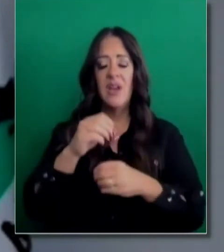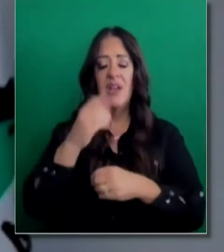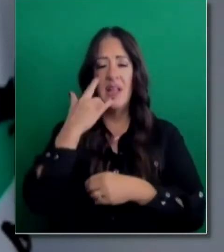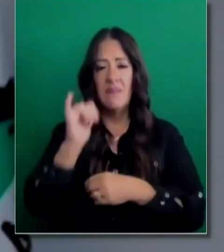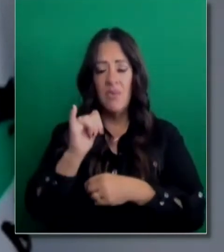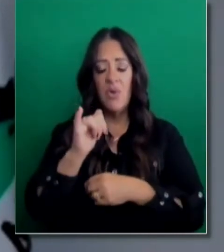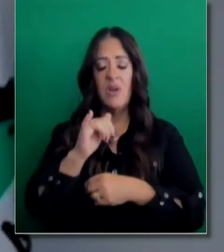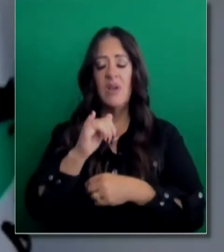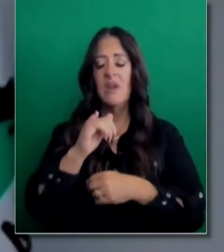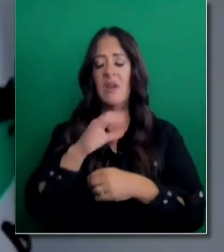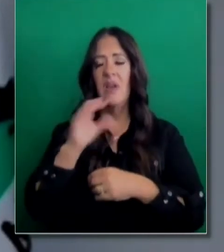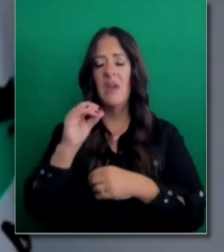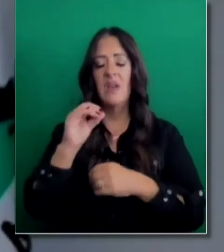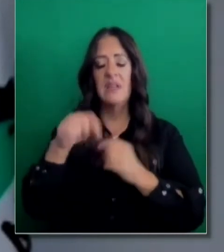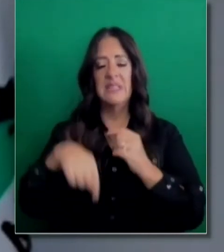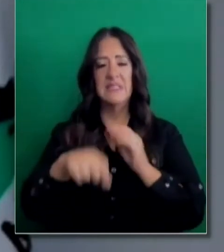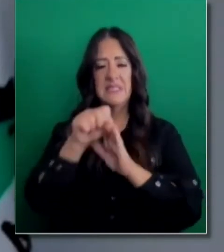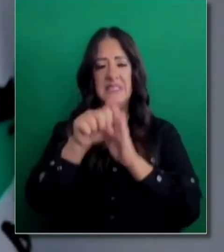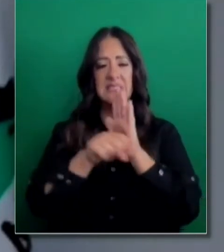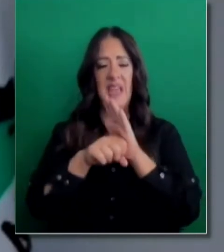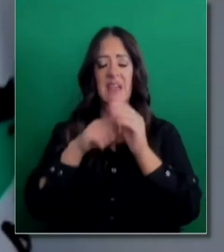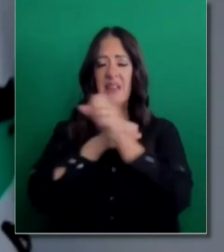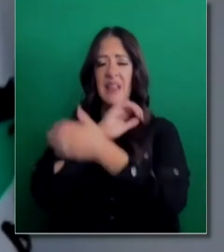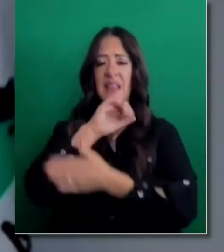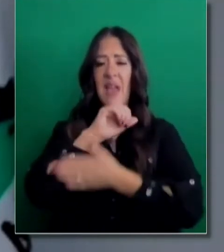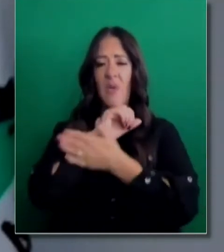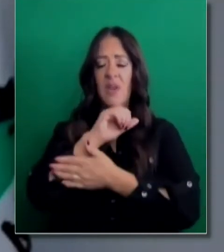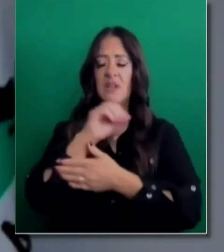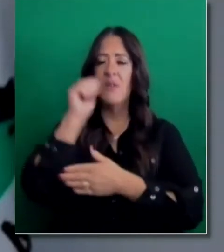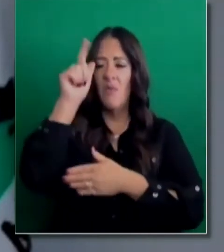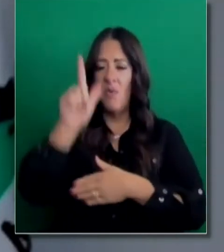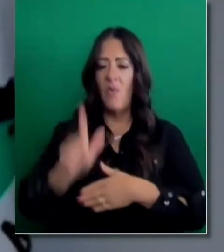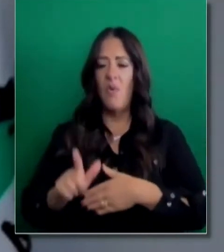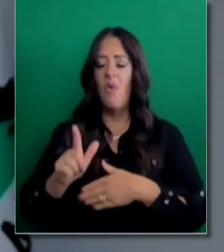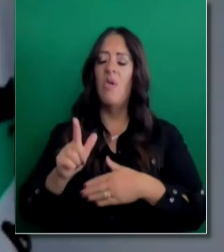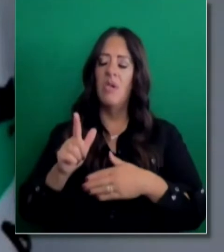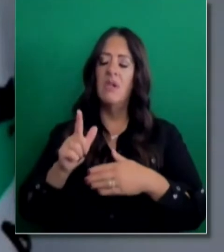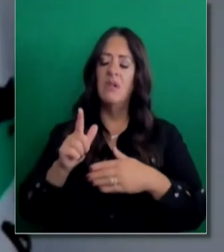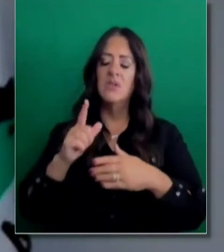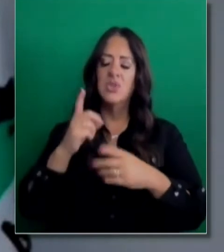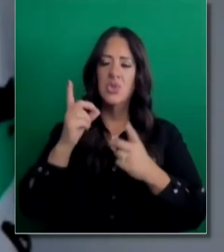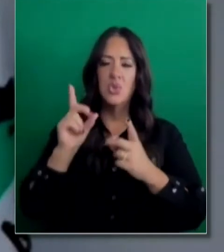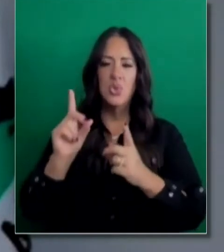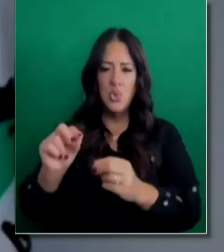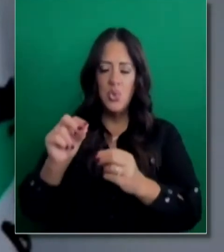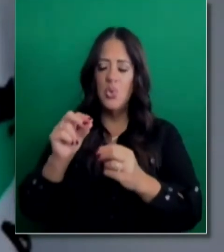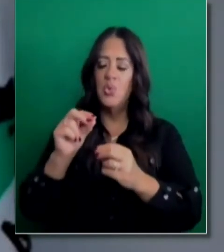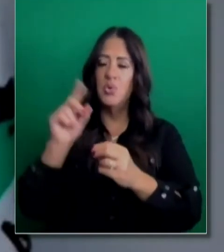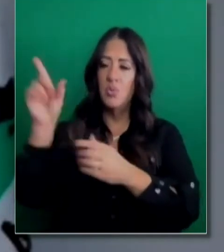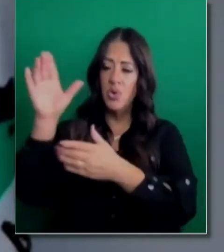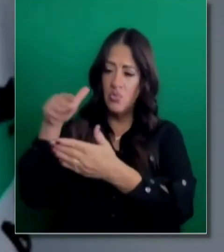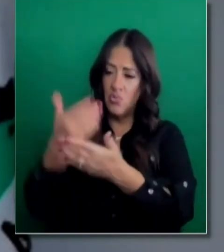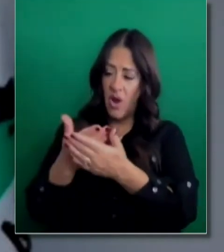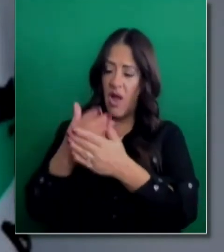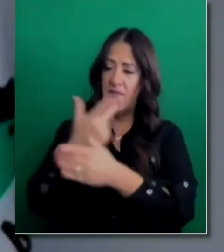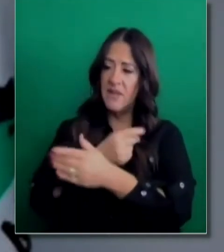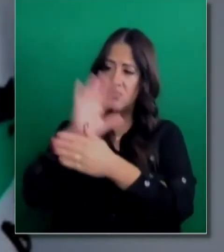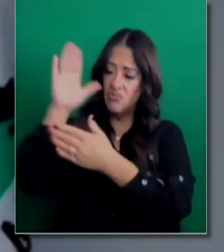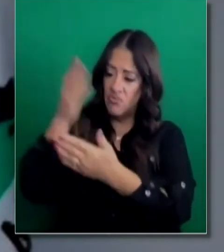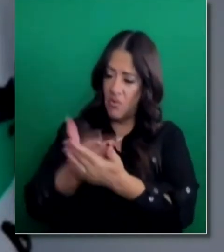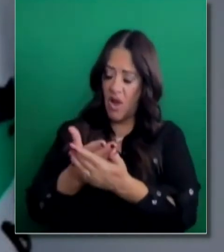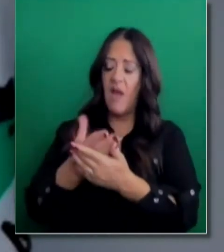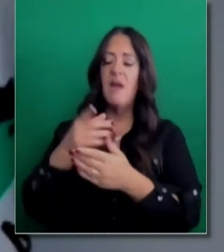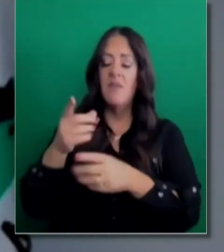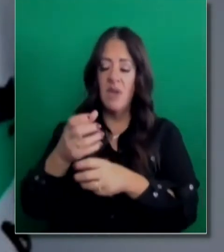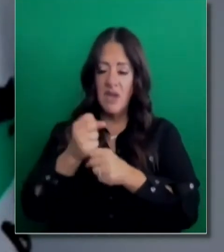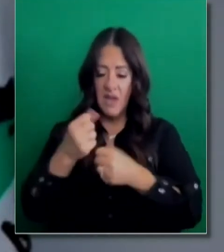many, many others, in fact, clear the way so that we can get vaccine out as soon as it comes into the state is a key goal. And we've